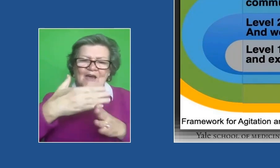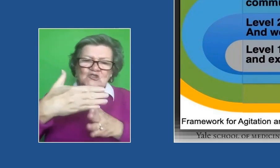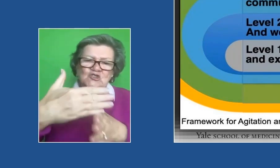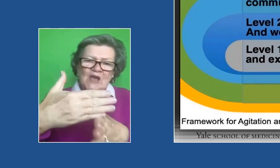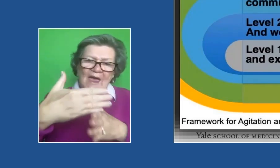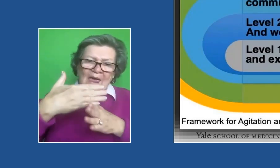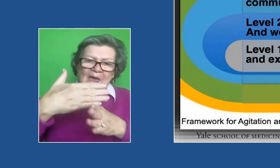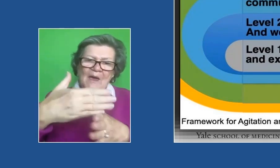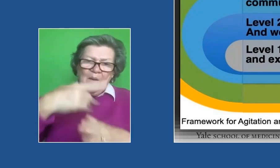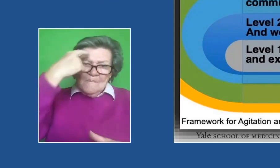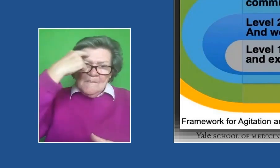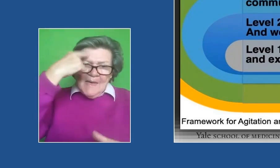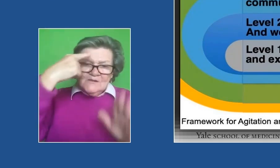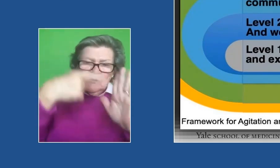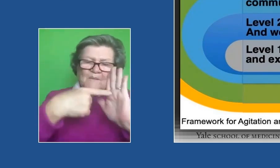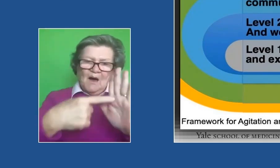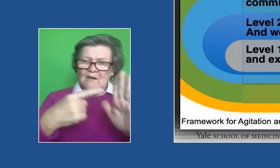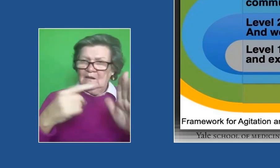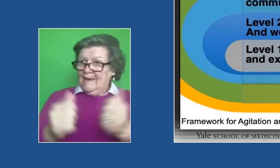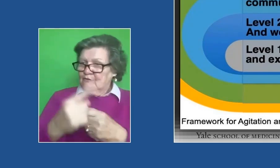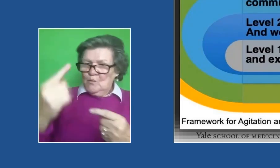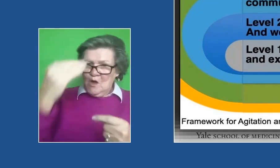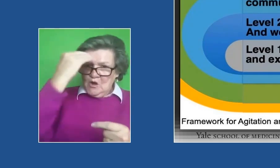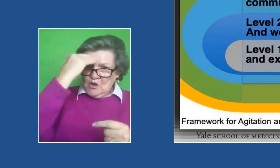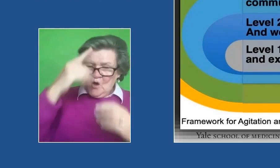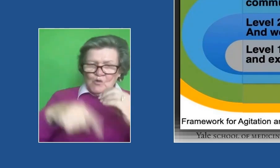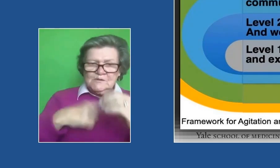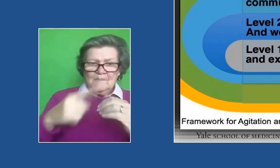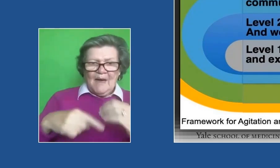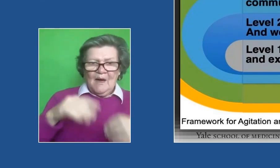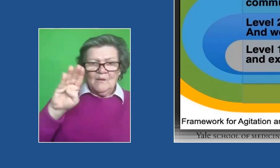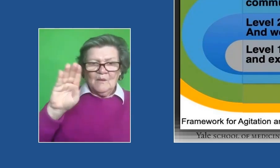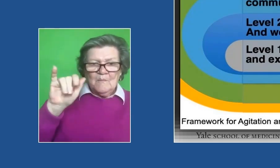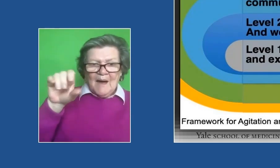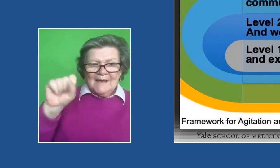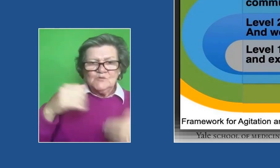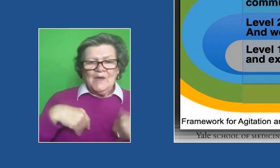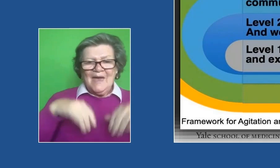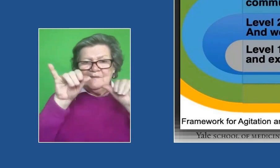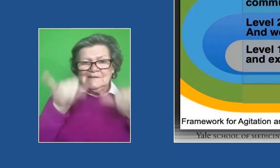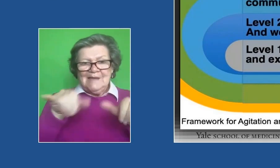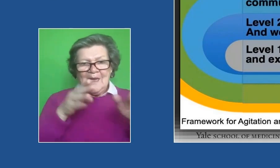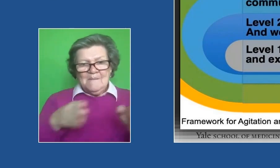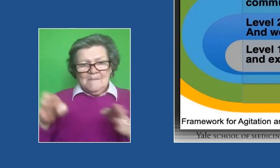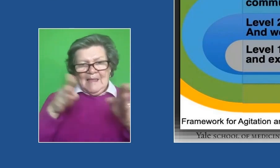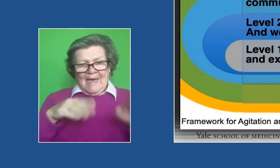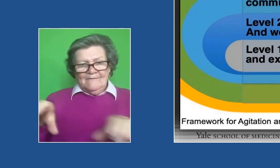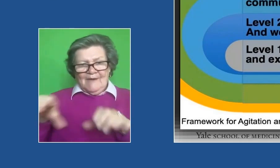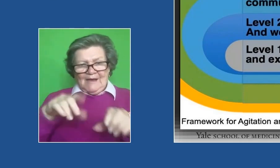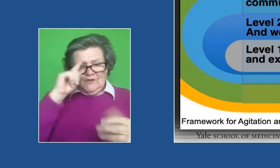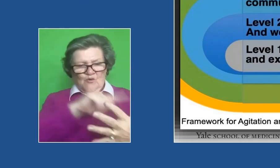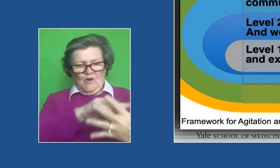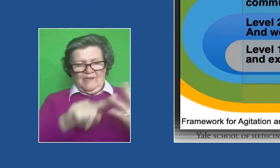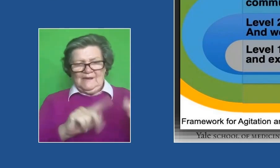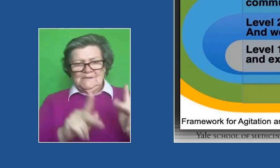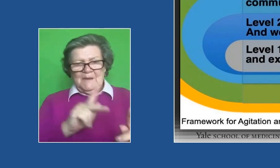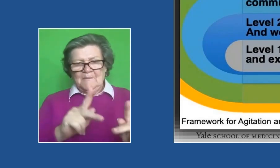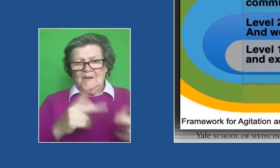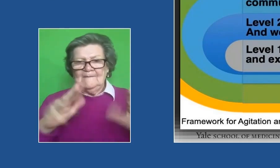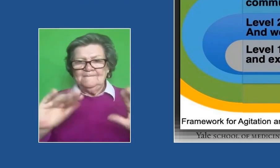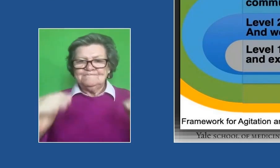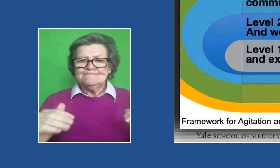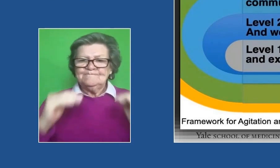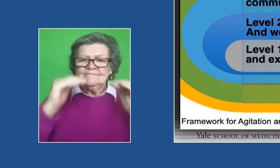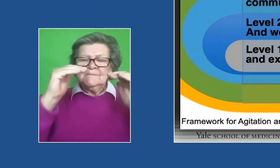is aware of potential biases and that we have the same plan of action for these individuals? And then at the clinical units and